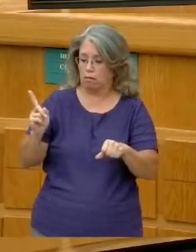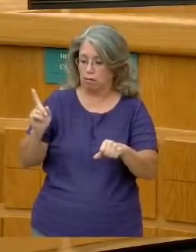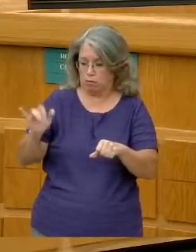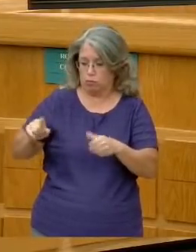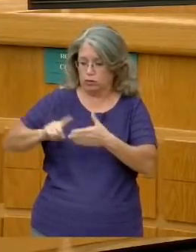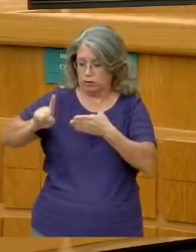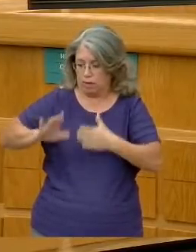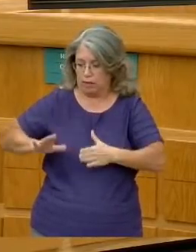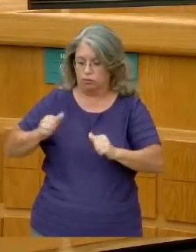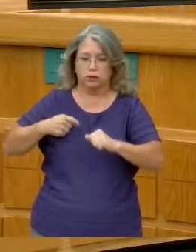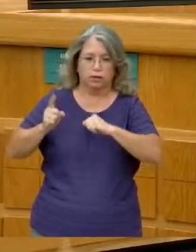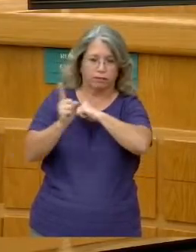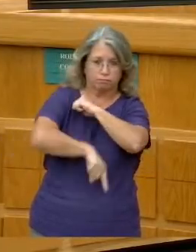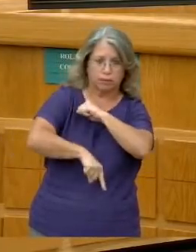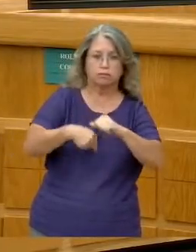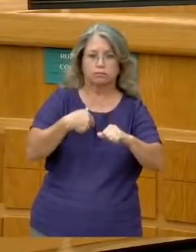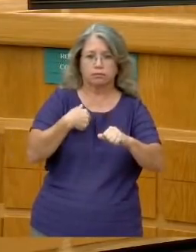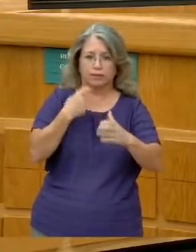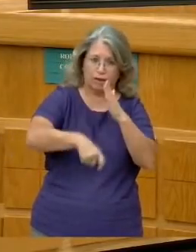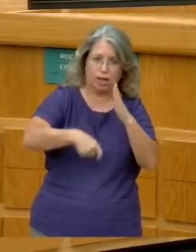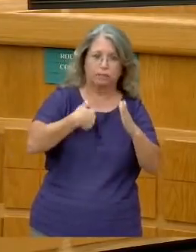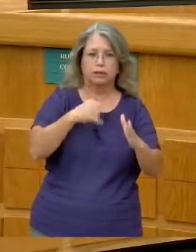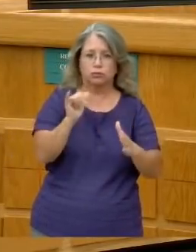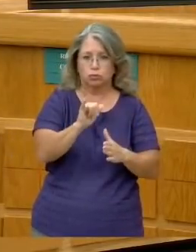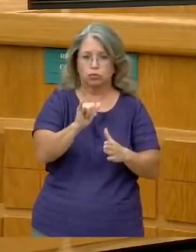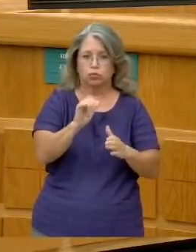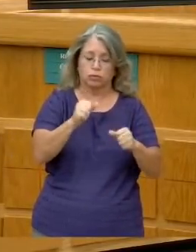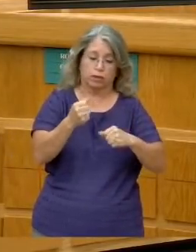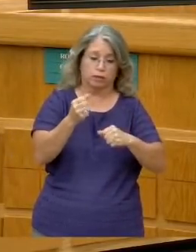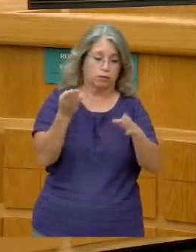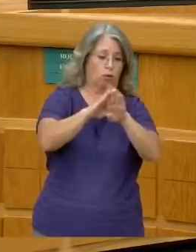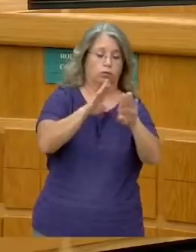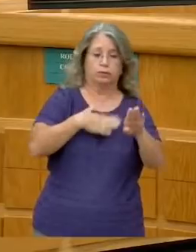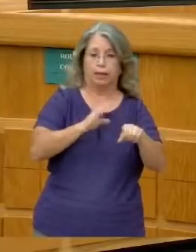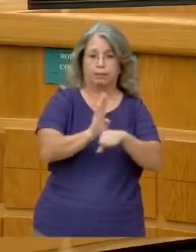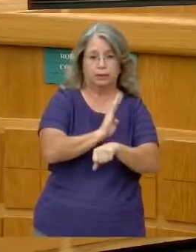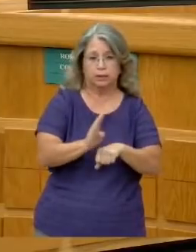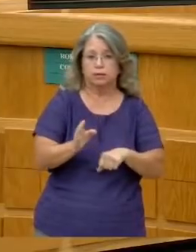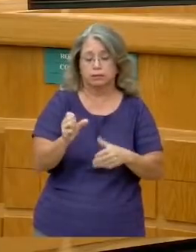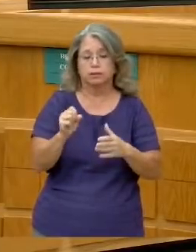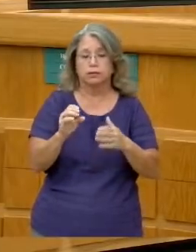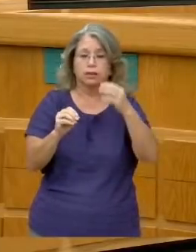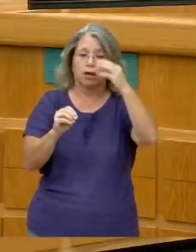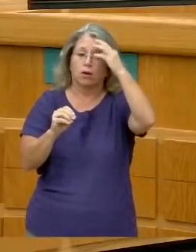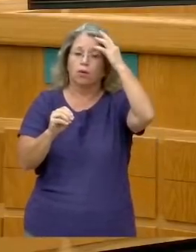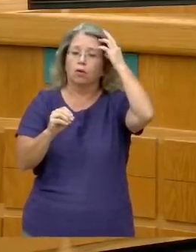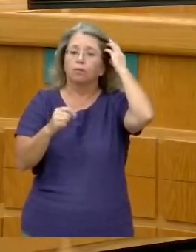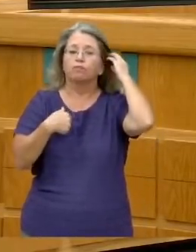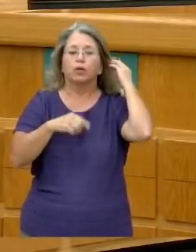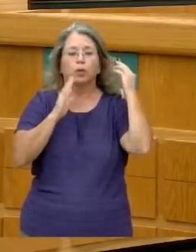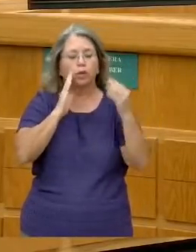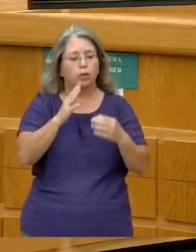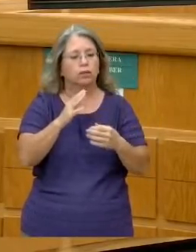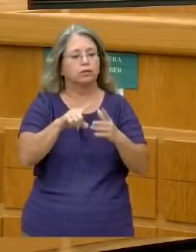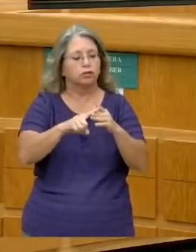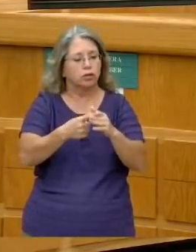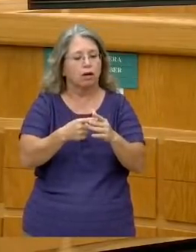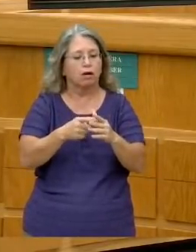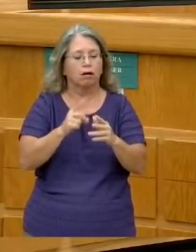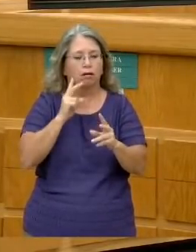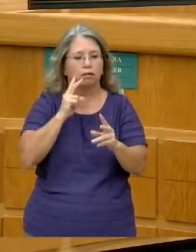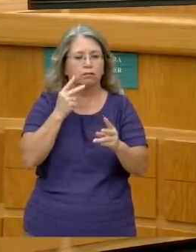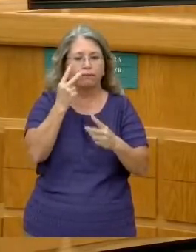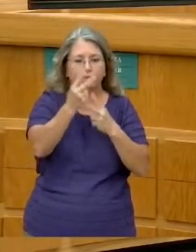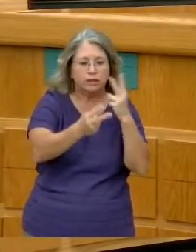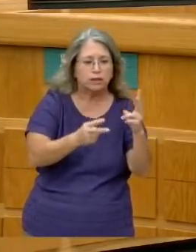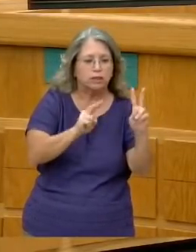down. And so we will be making these visits between now and the end of the month